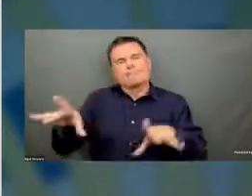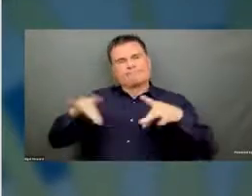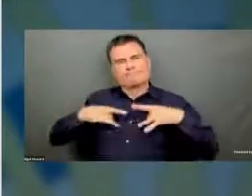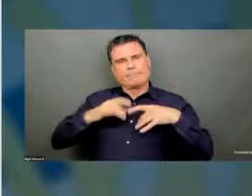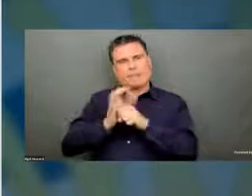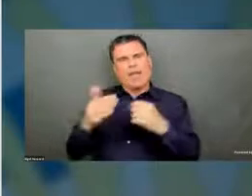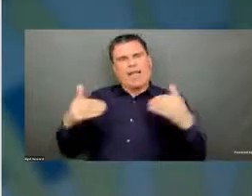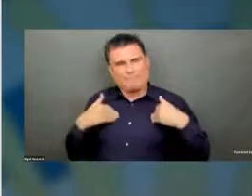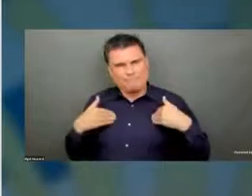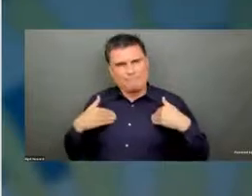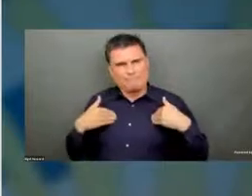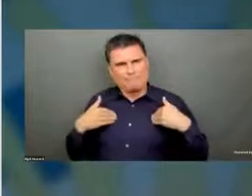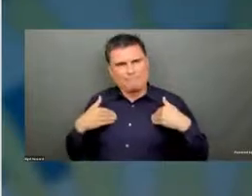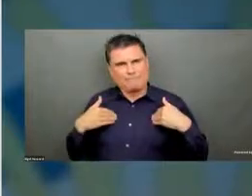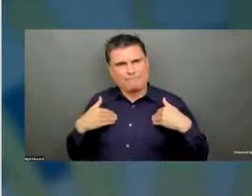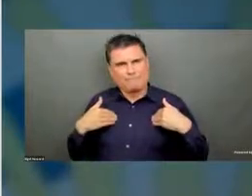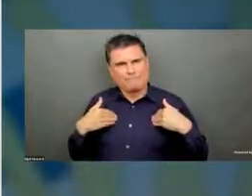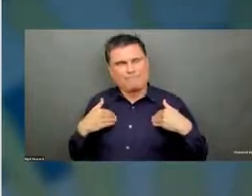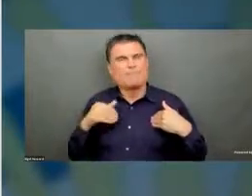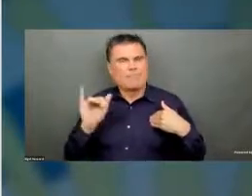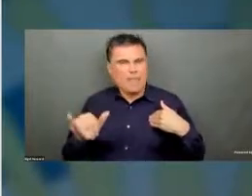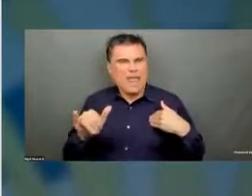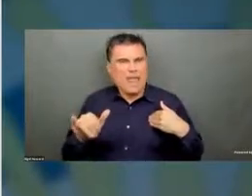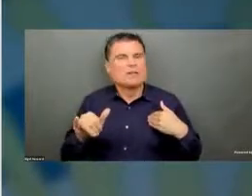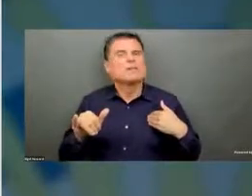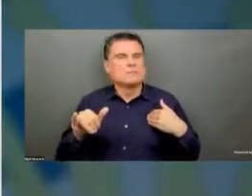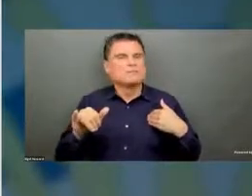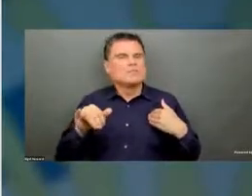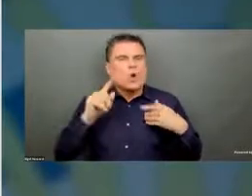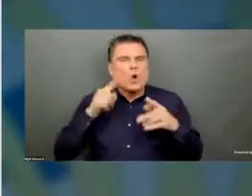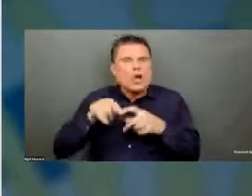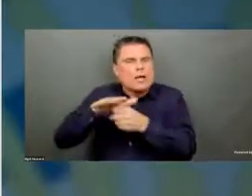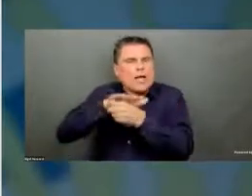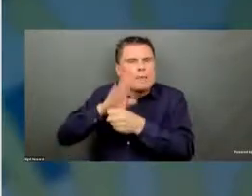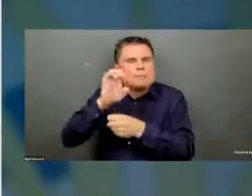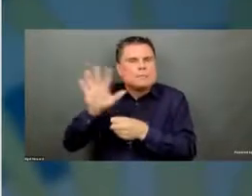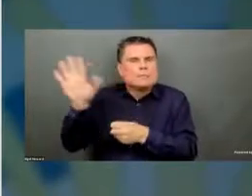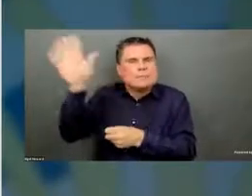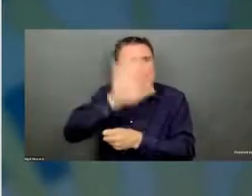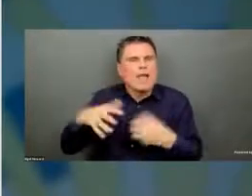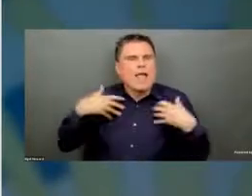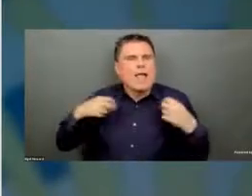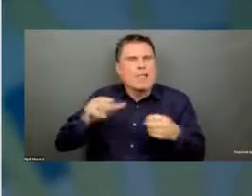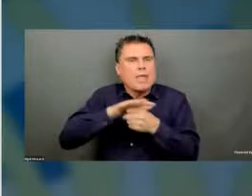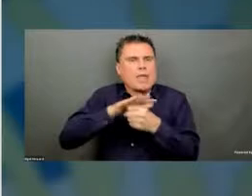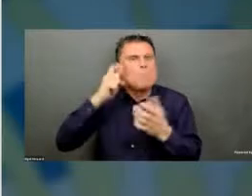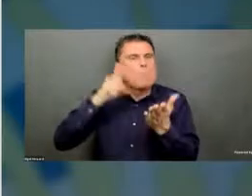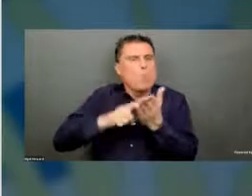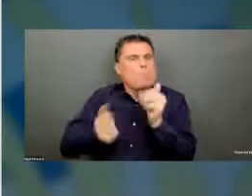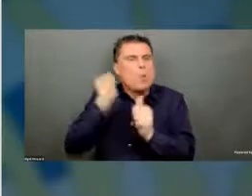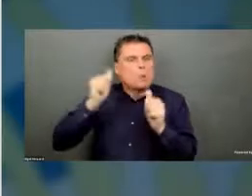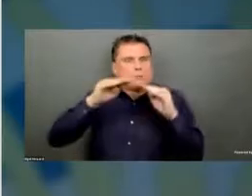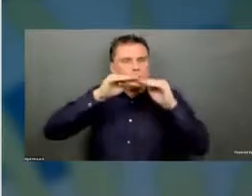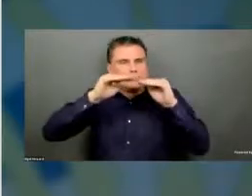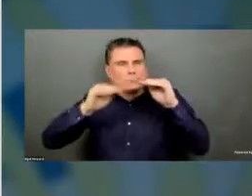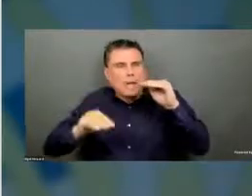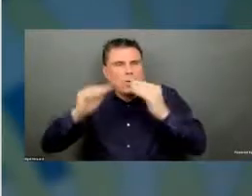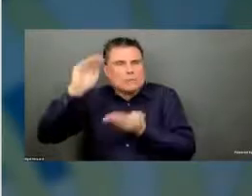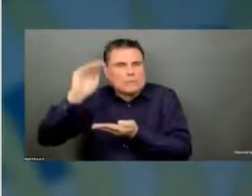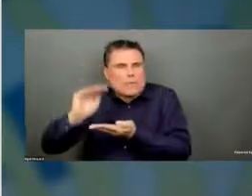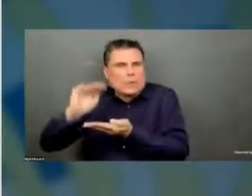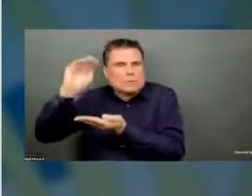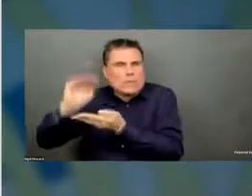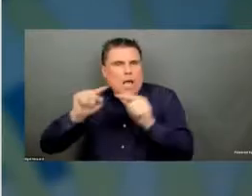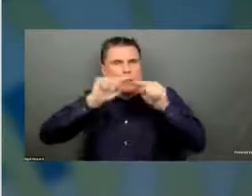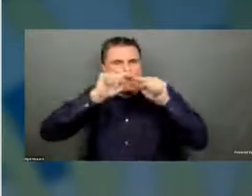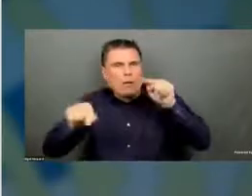again, and we see the same pattern in Vancouver Island. Where we have more challenges are many communities around